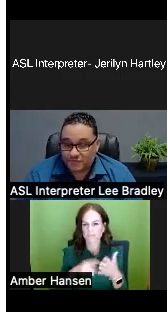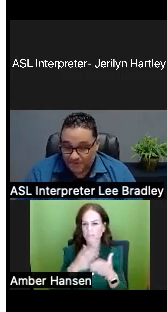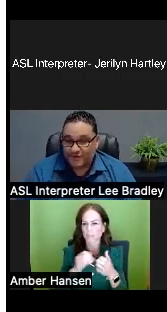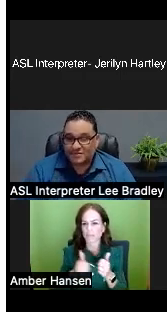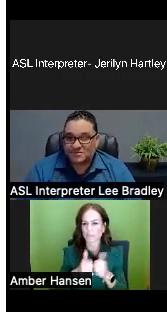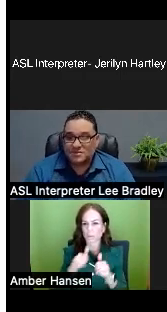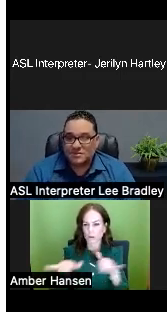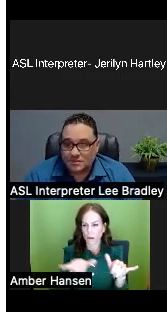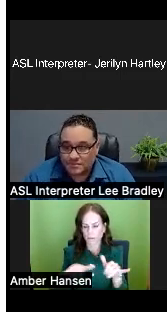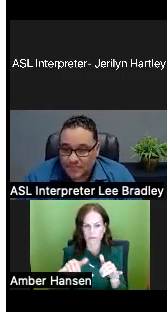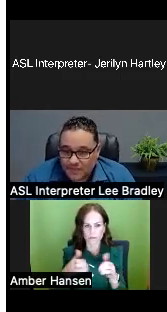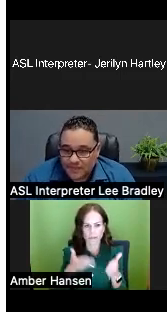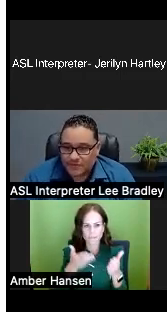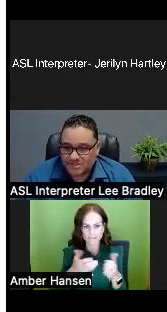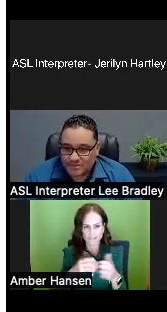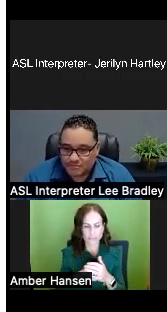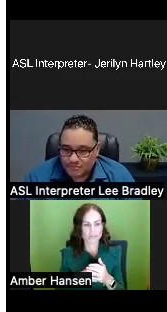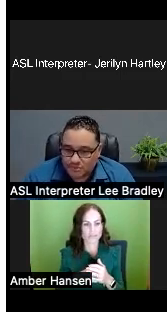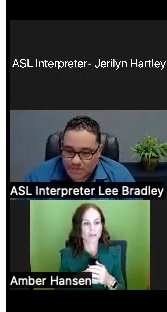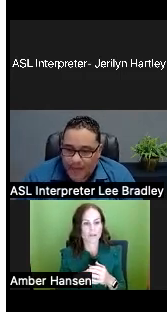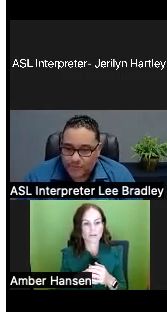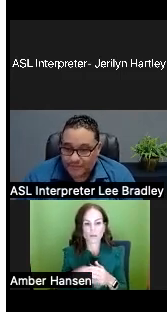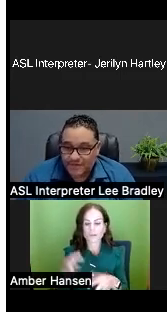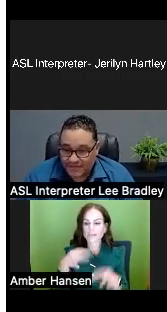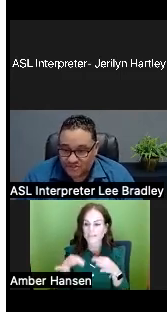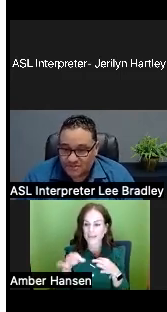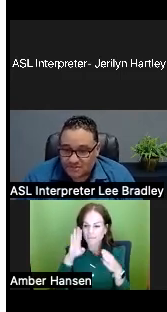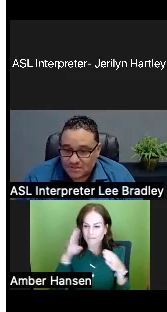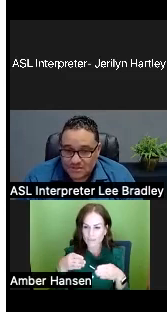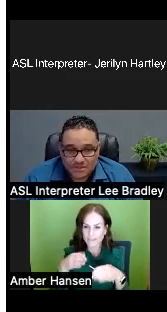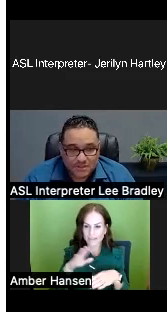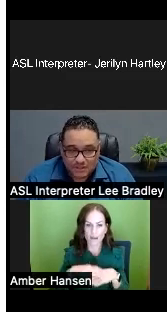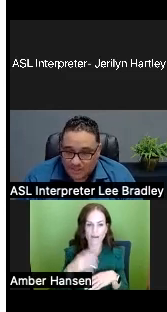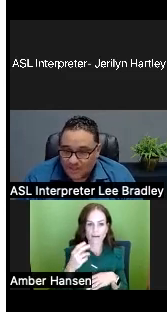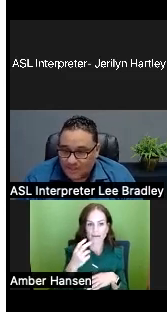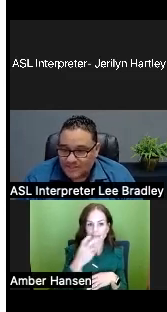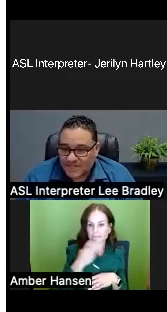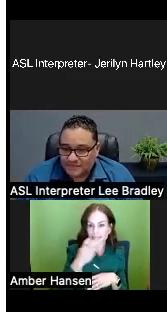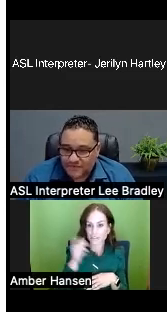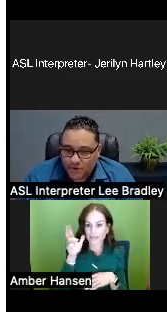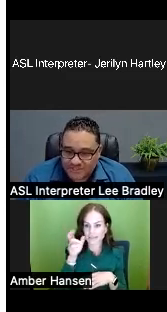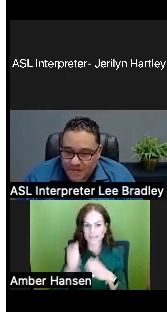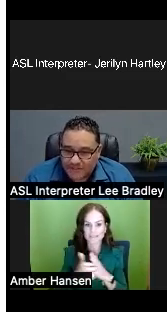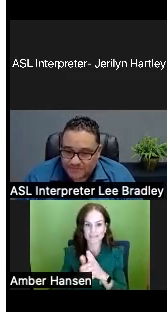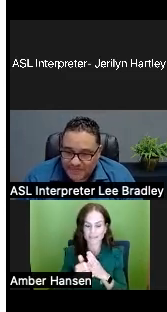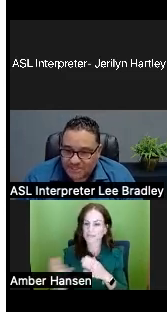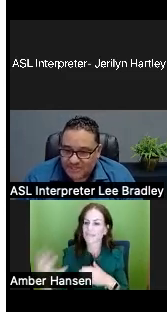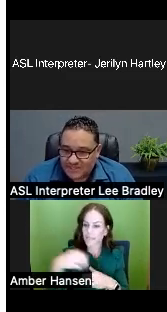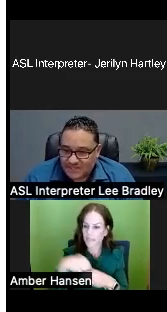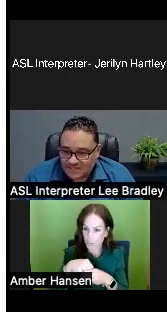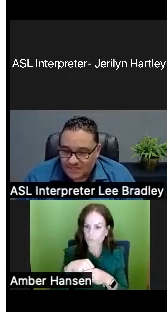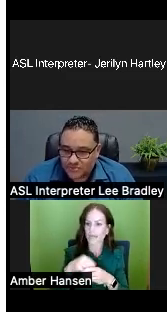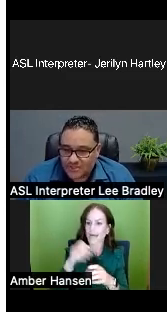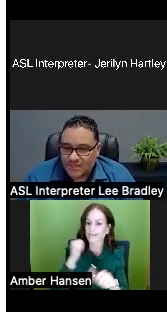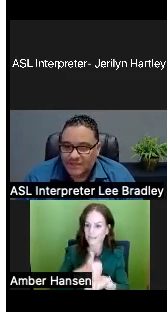Recommendations for parents. Here are some of the most common recommendations. Instead of focusing on speech and